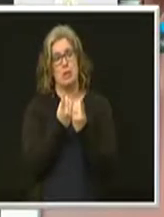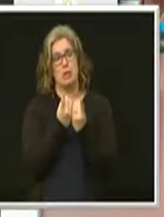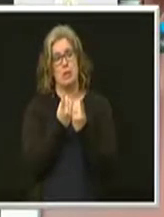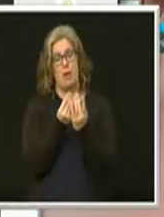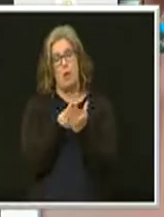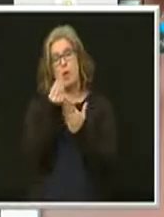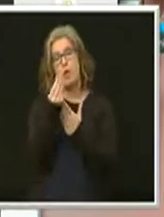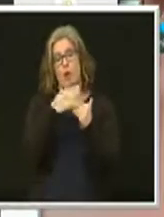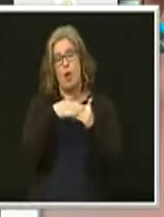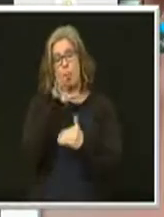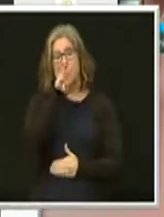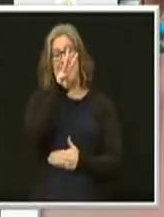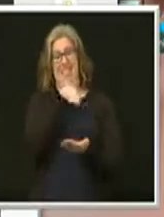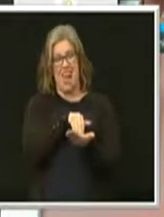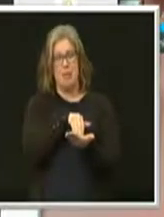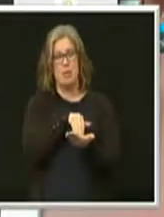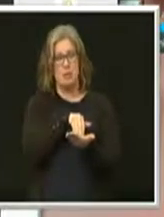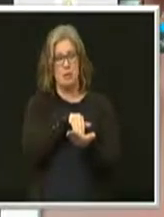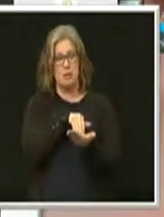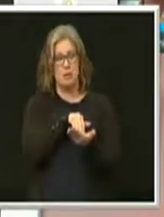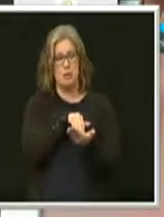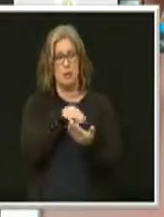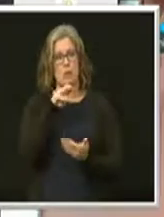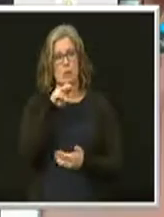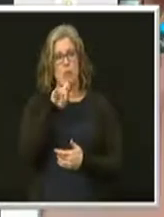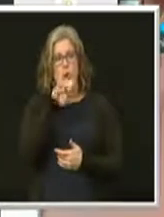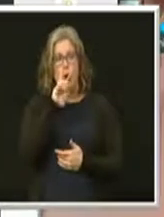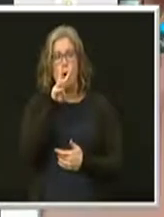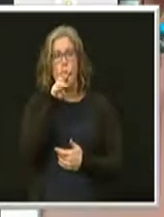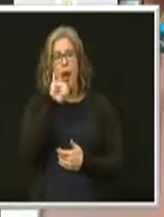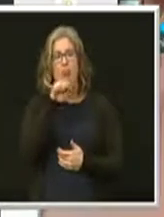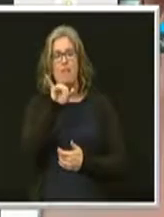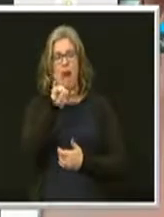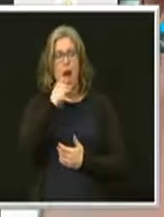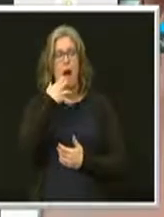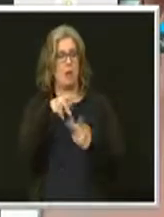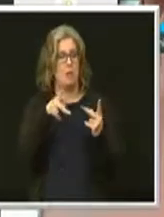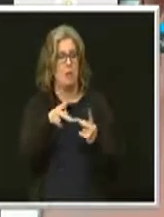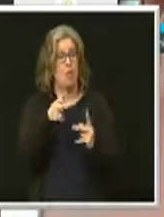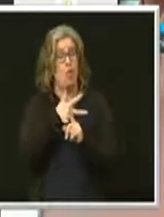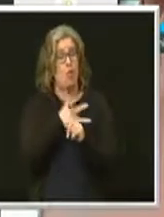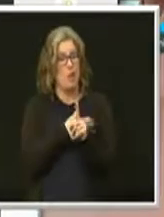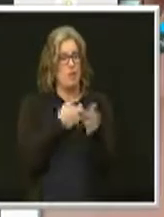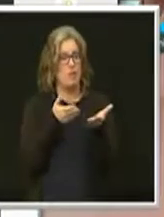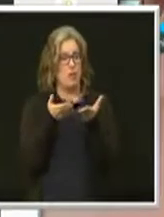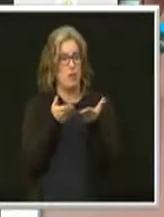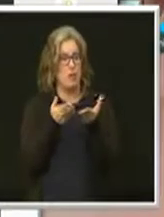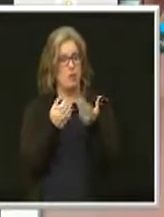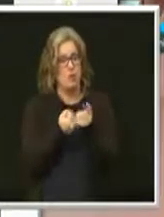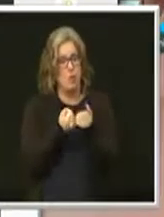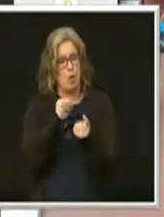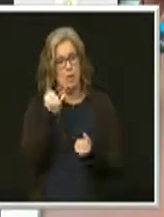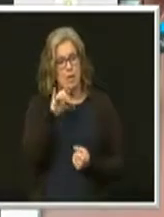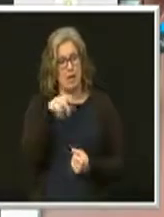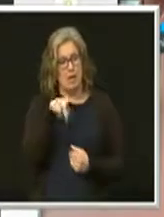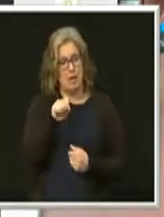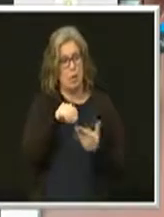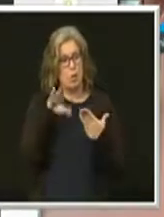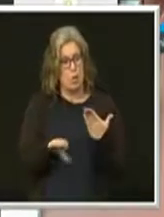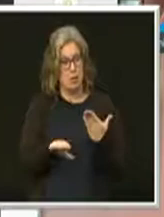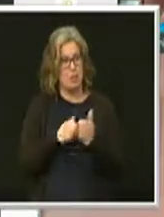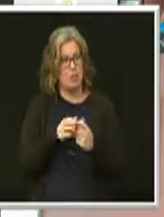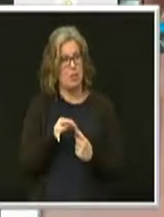purchasing more than 6,000 mobile Wi-Fi hotspots and 3 months of service to support JCPS students